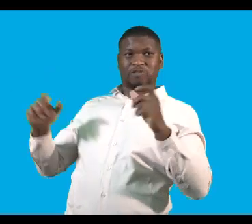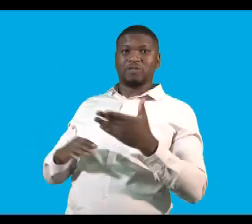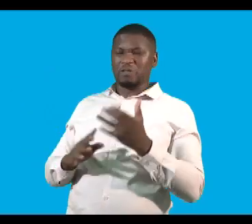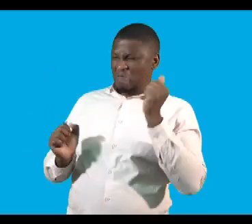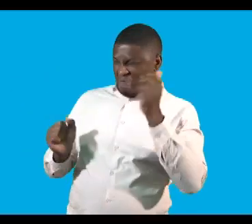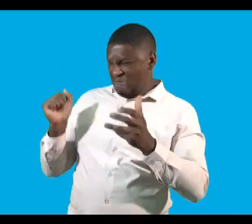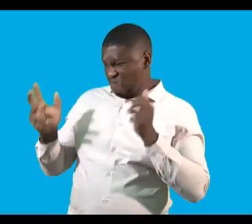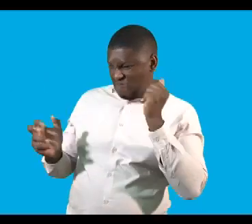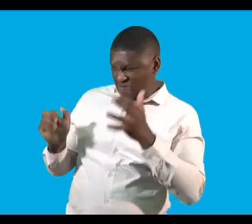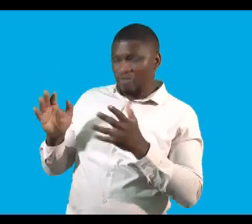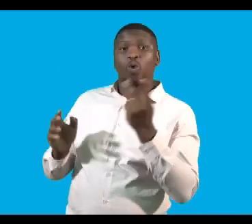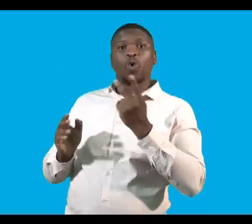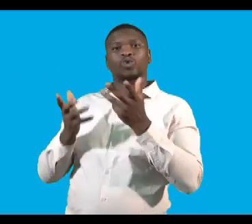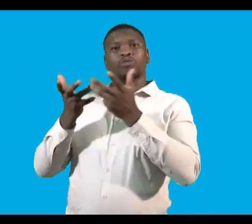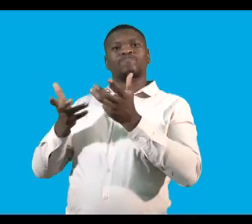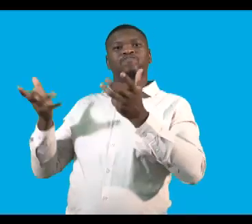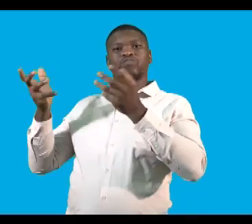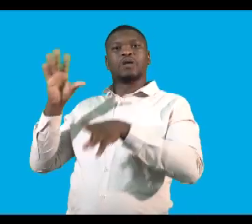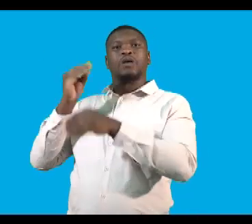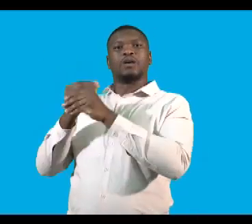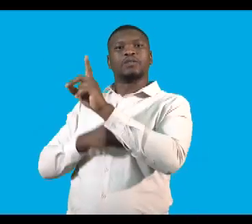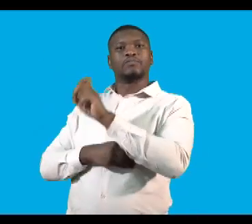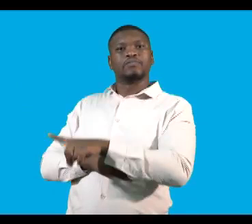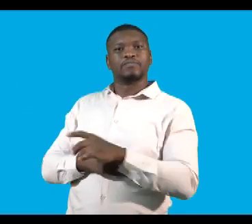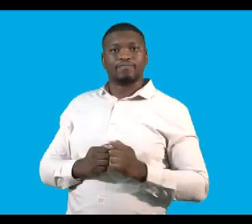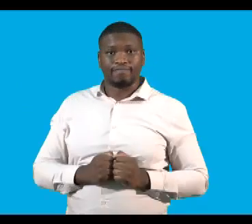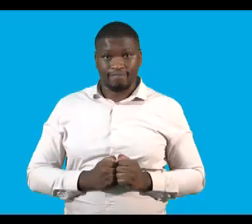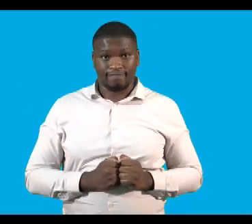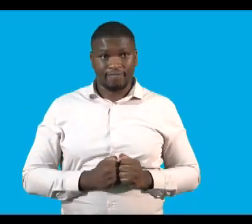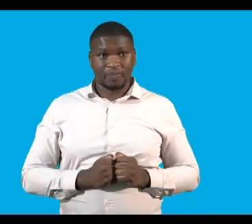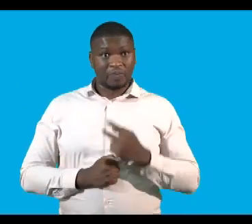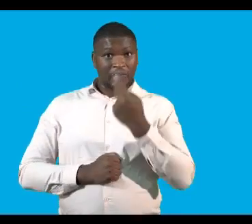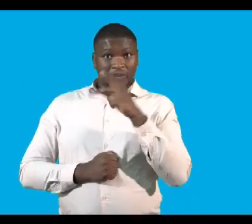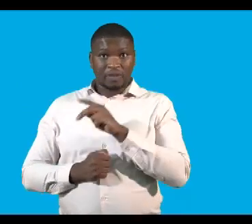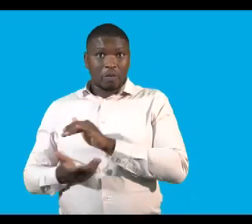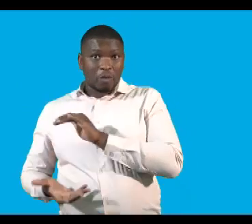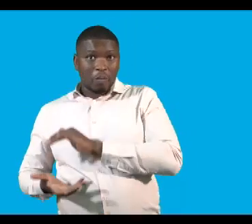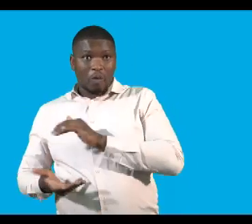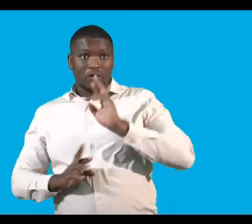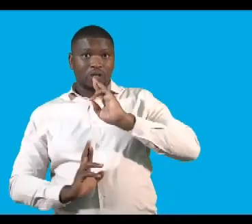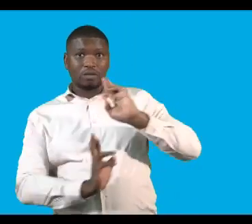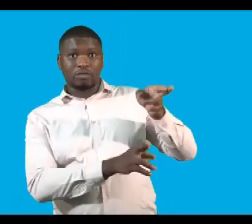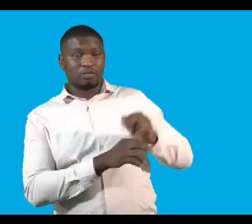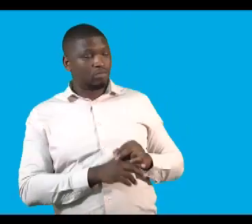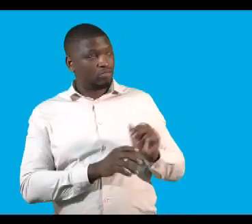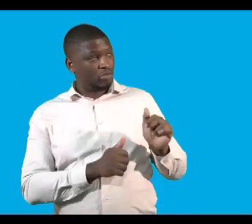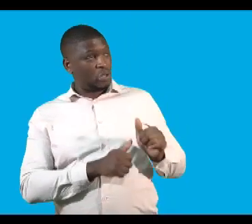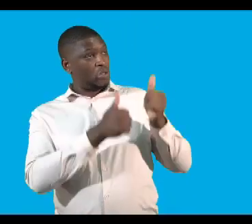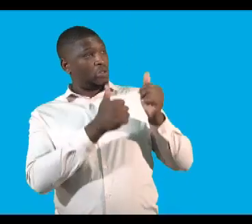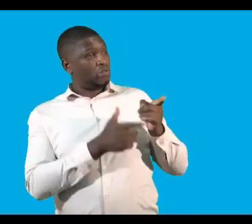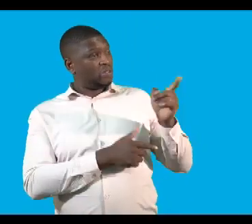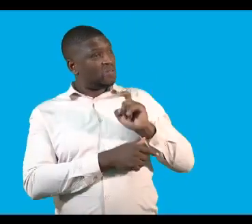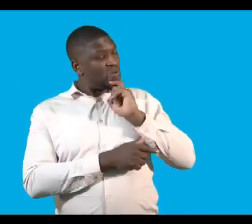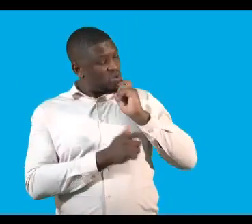speech bubble and exclamation mark. And now we look at the smaller character. He replies, good use of a